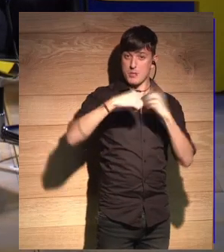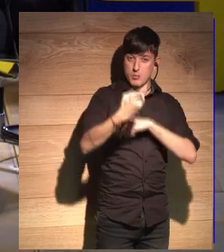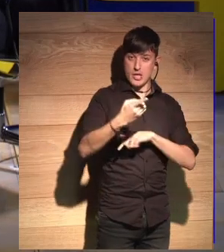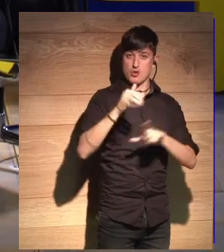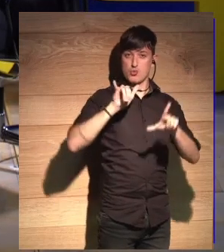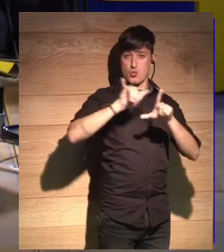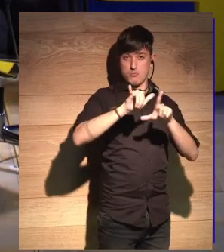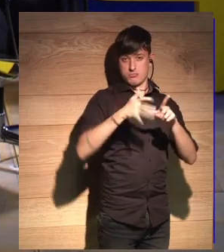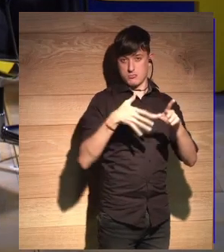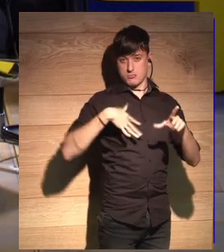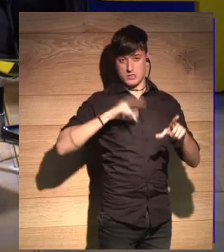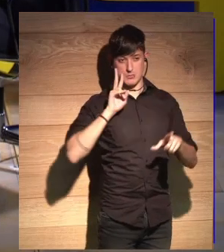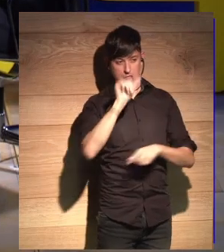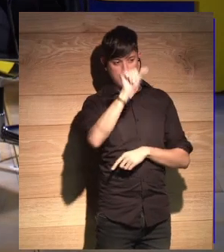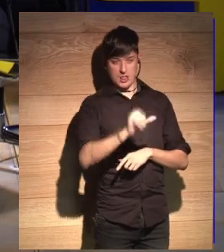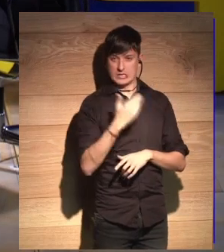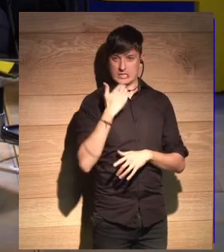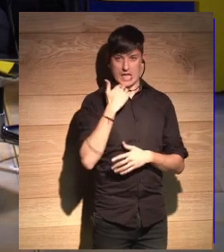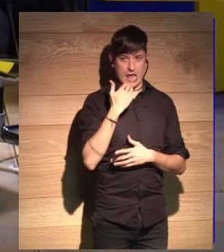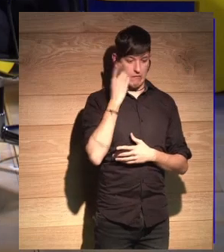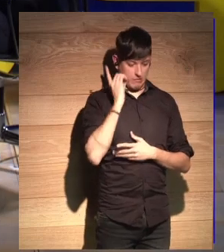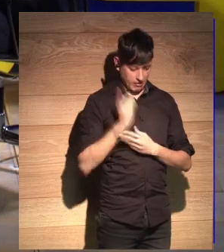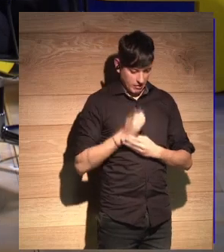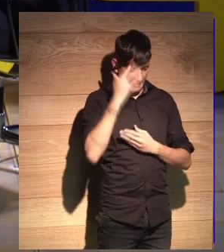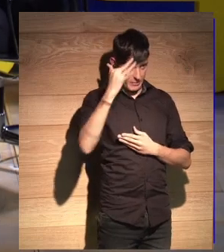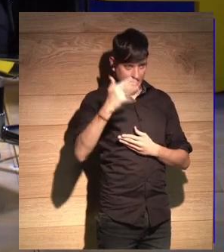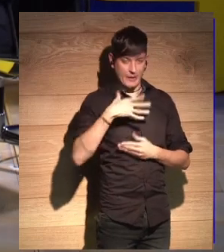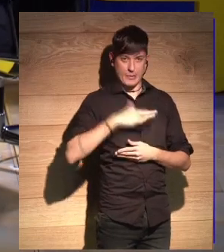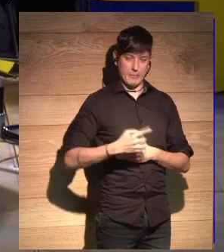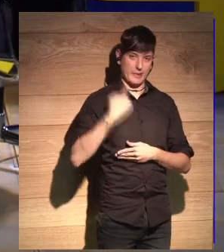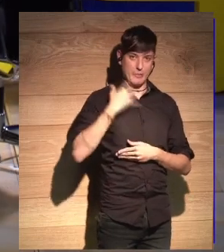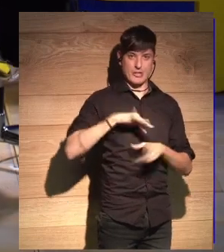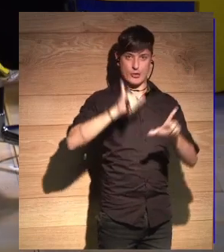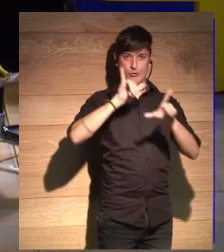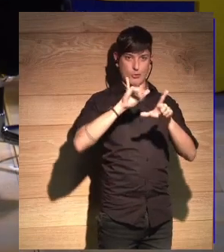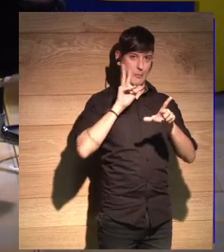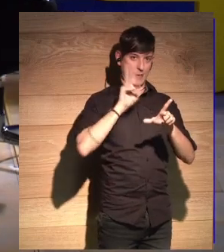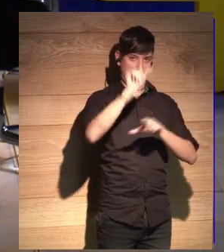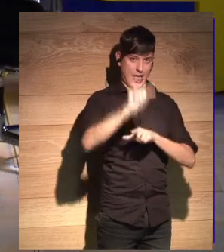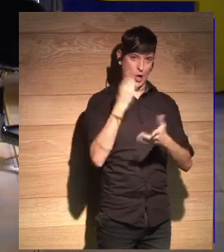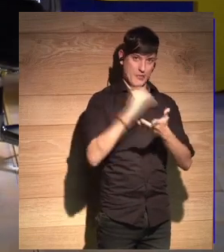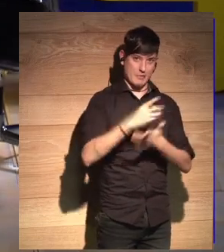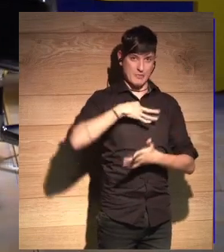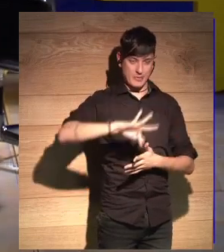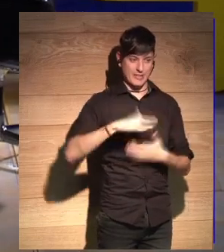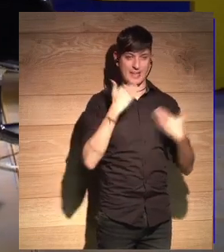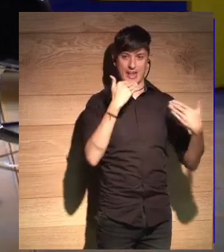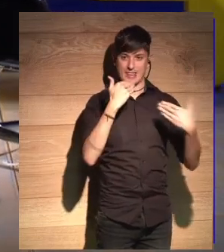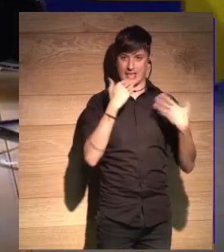much. You can watch it again on YouTube if you missed something while looking at your phone. Thank you.